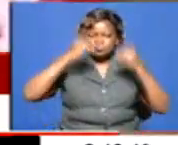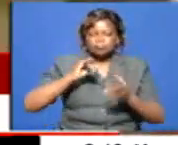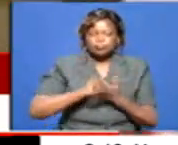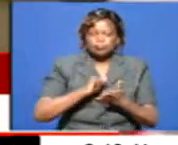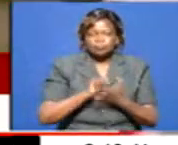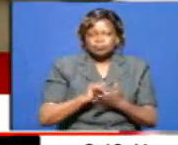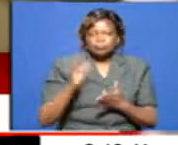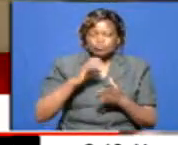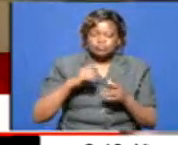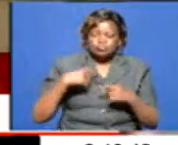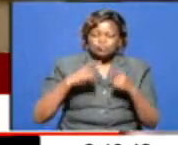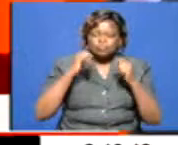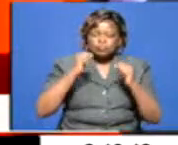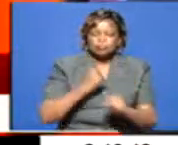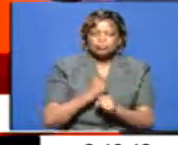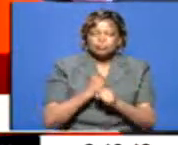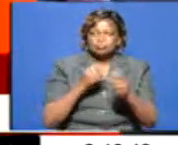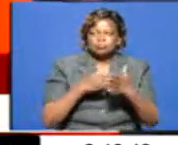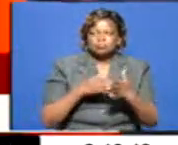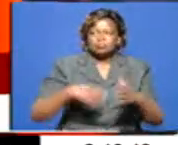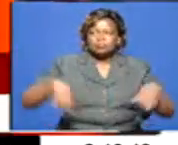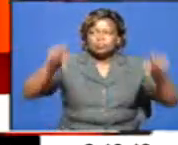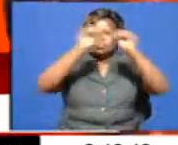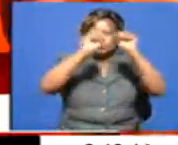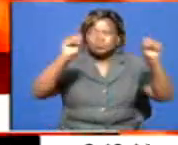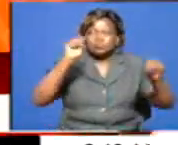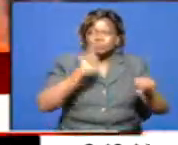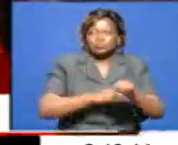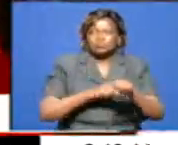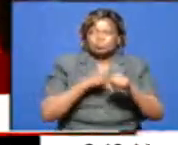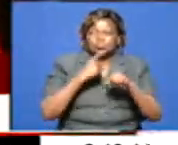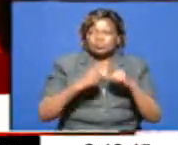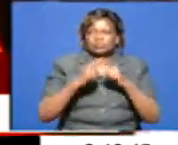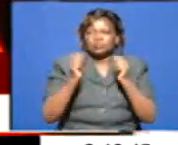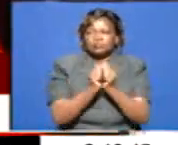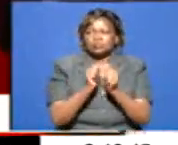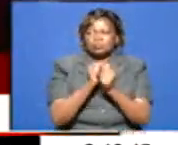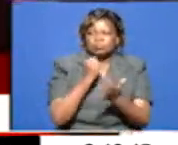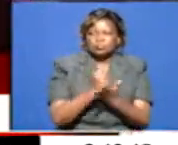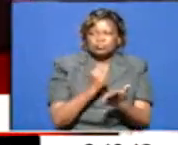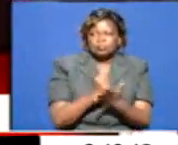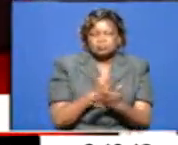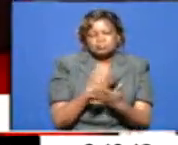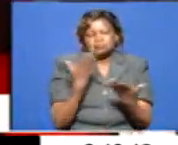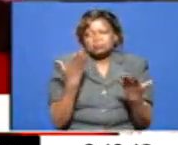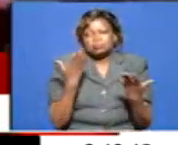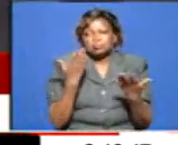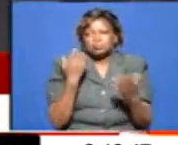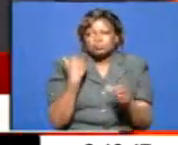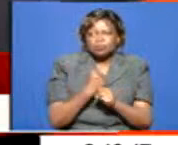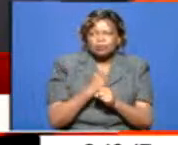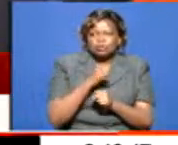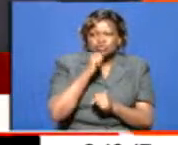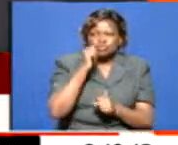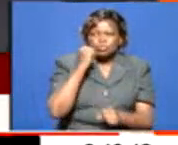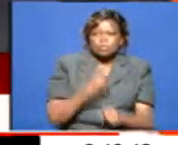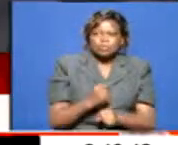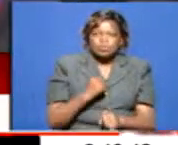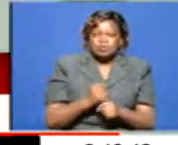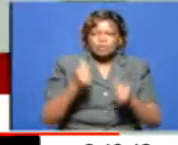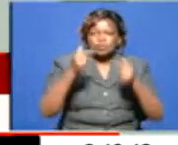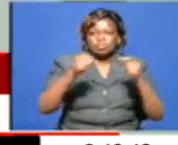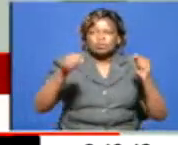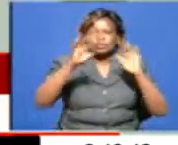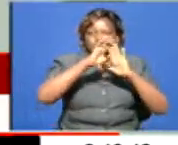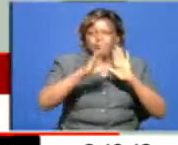be instituted against the president during the tenure of office in respect of anything done or not done, contrary to the